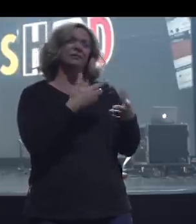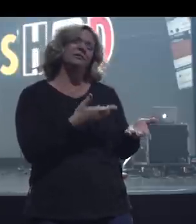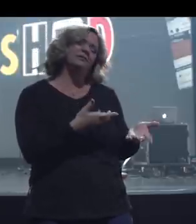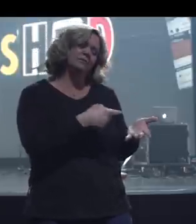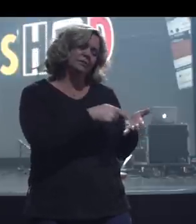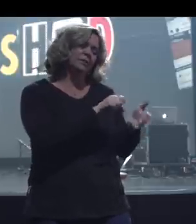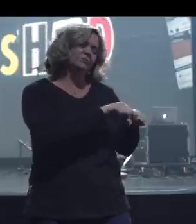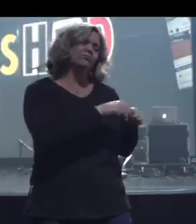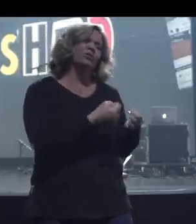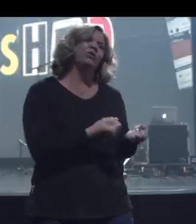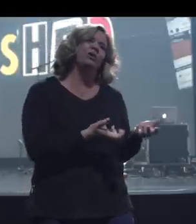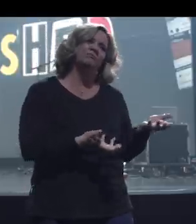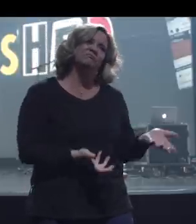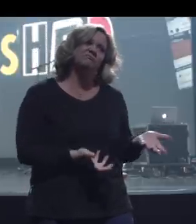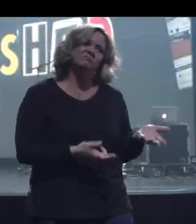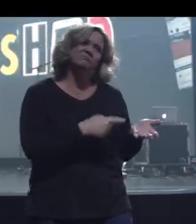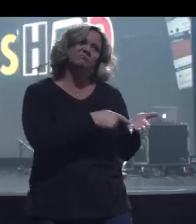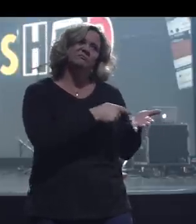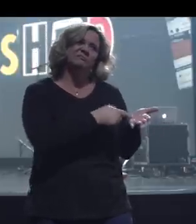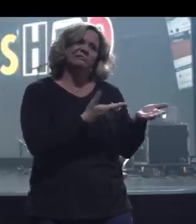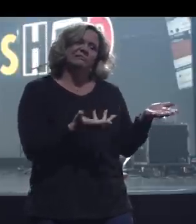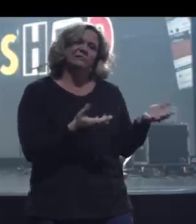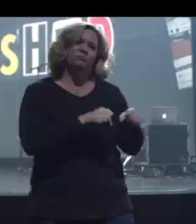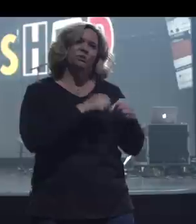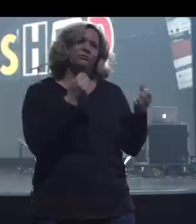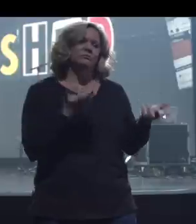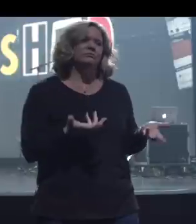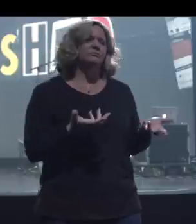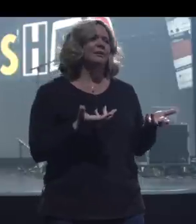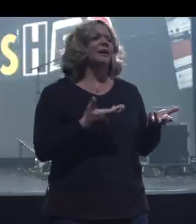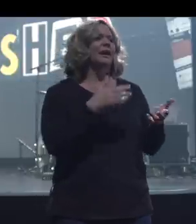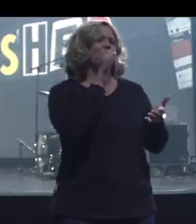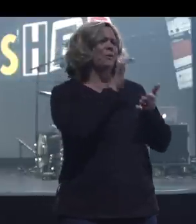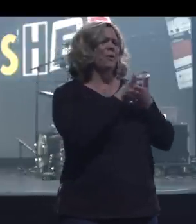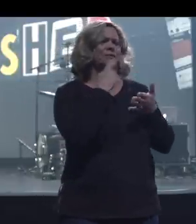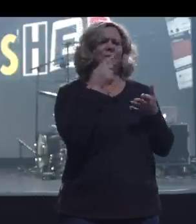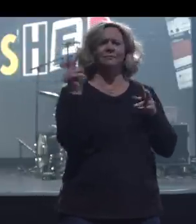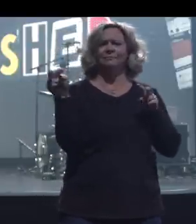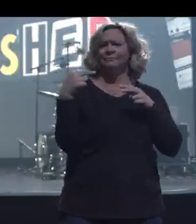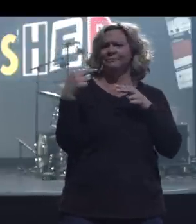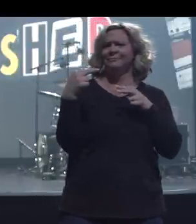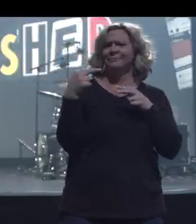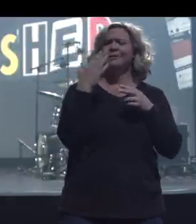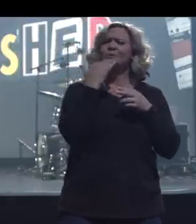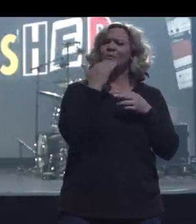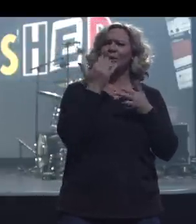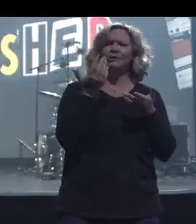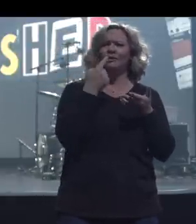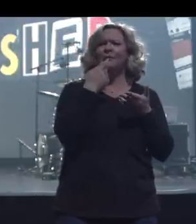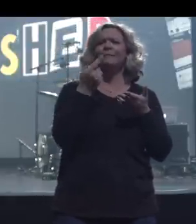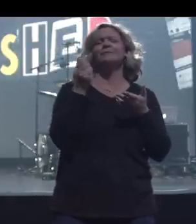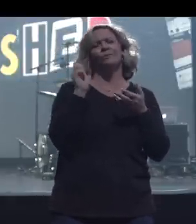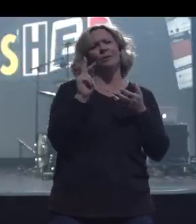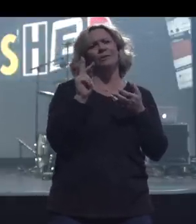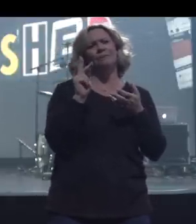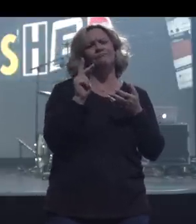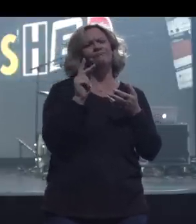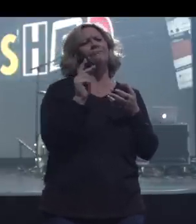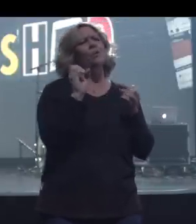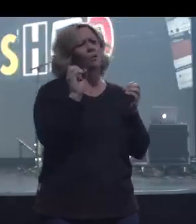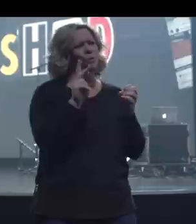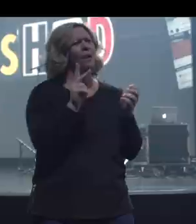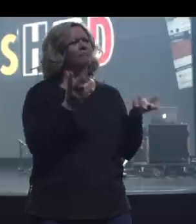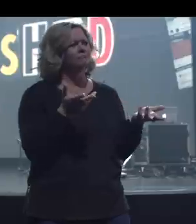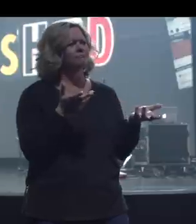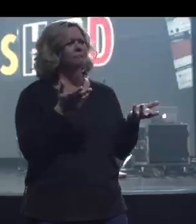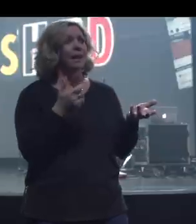I did to my iPhone. I cracked the screen. And she looked back at me and like this, she just has such a sweet demeanor about her. And she's like, oh, honey. She's like,